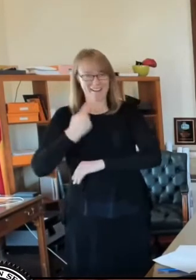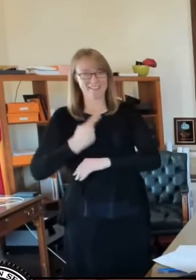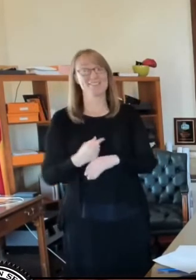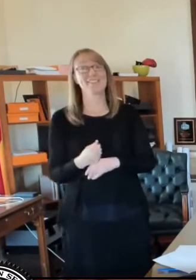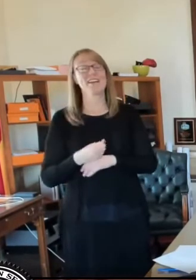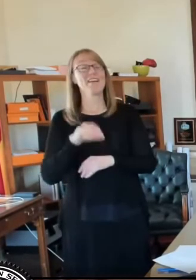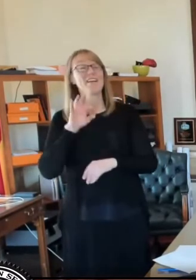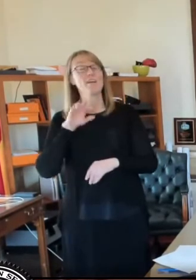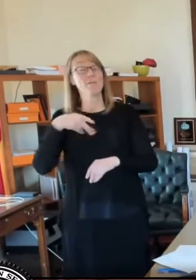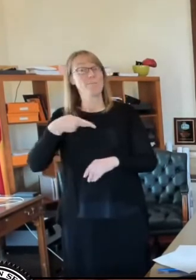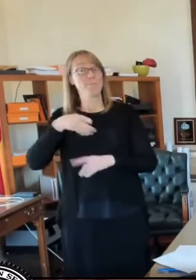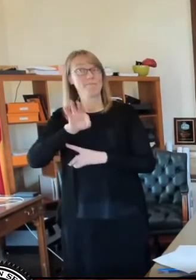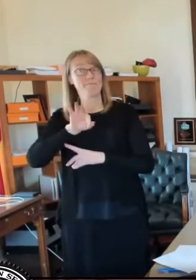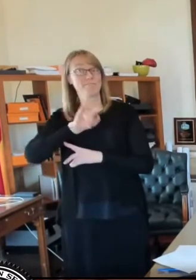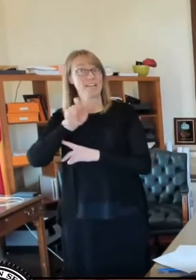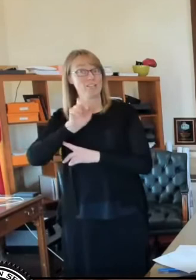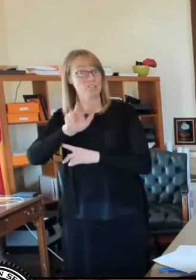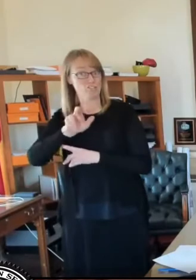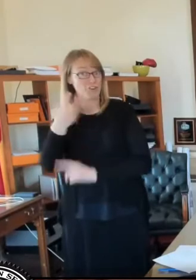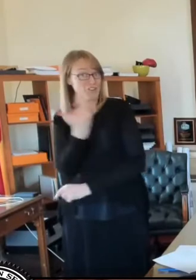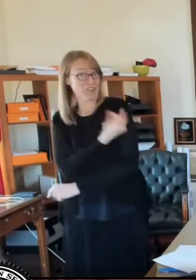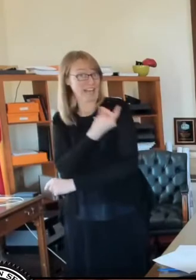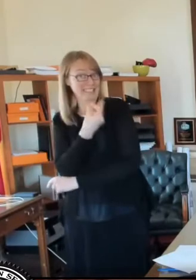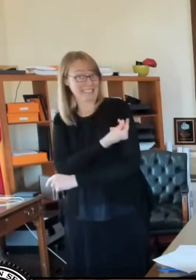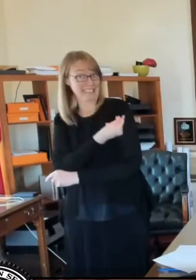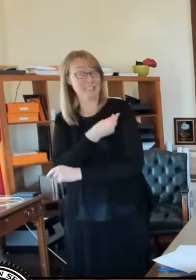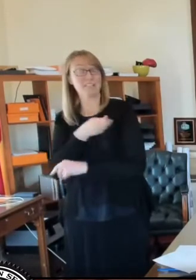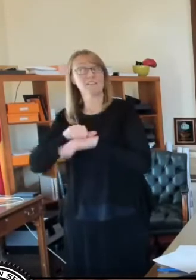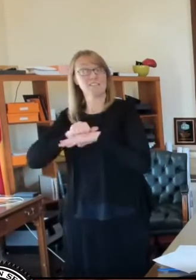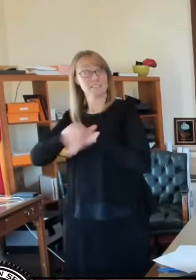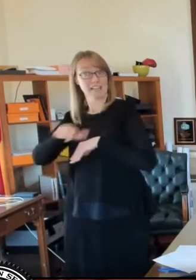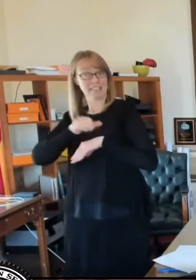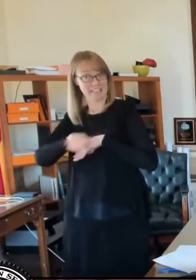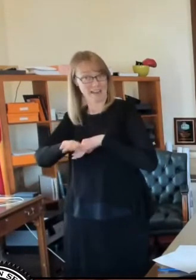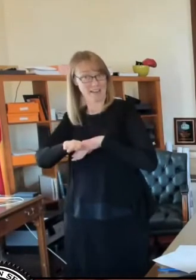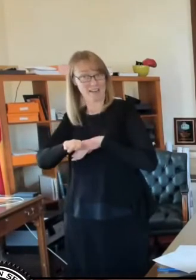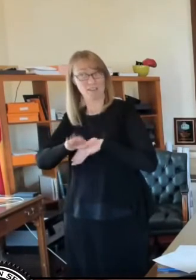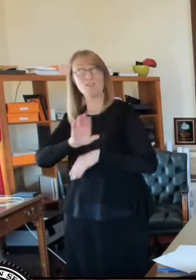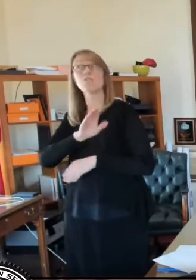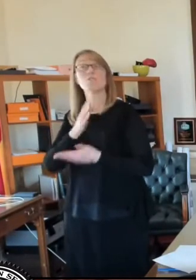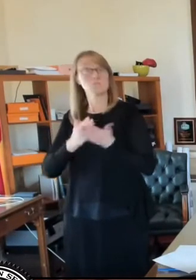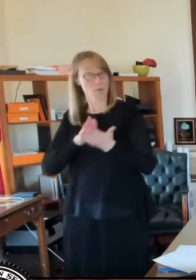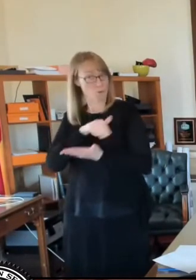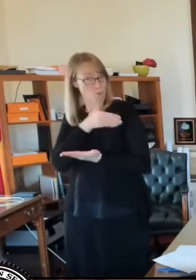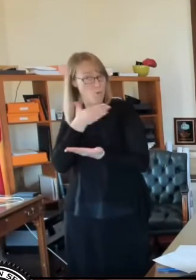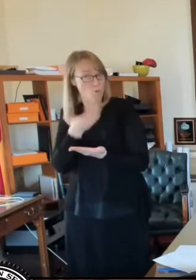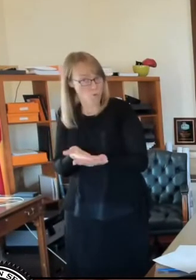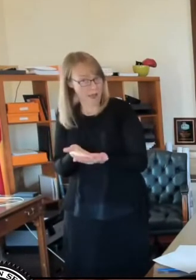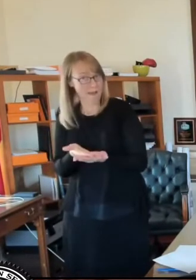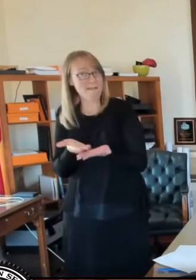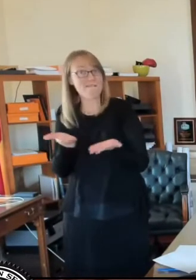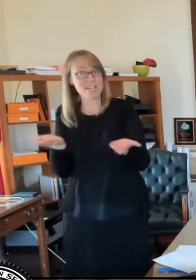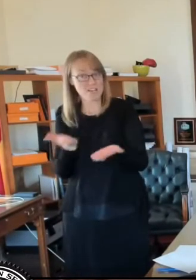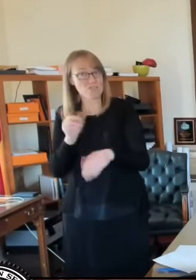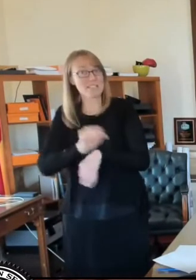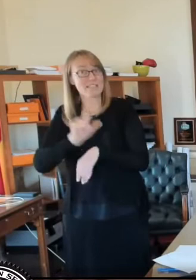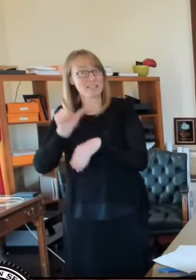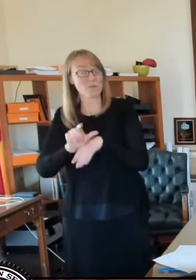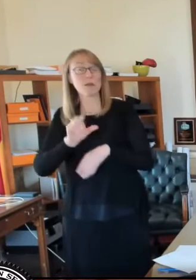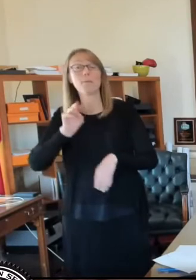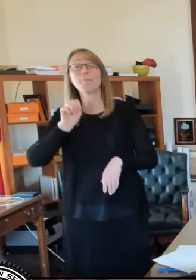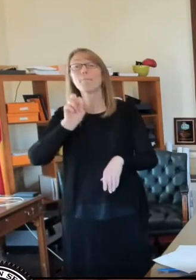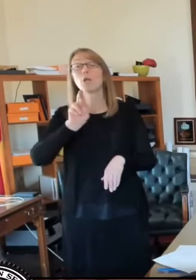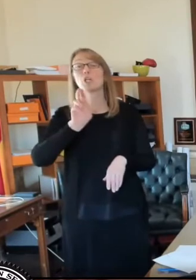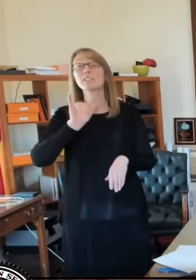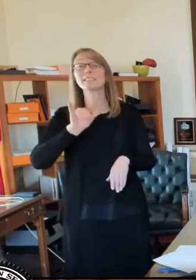and were began being delivered. There is some here in St. Louis now. It's my understanding that Mercy South is the first